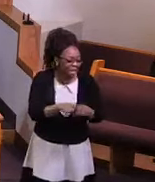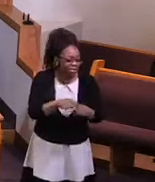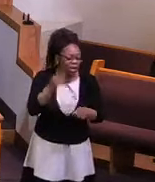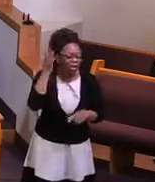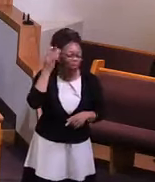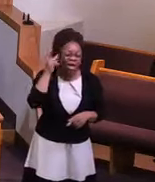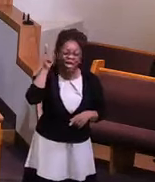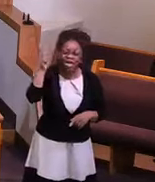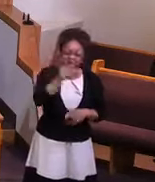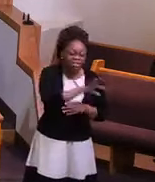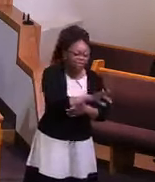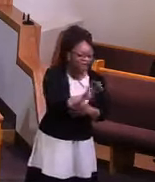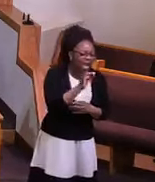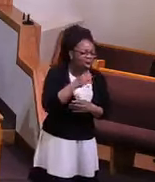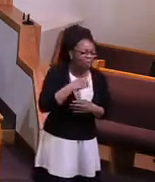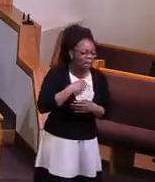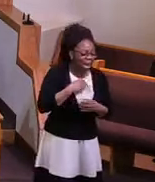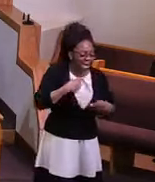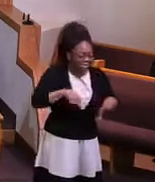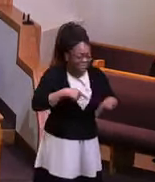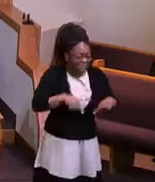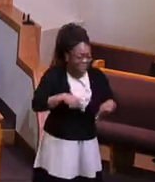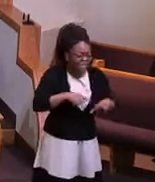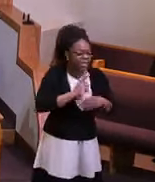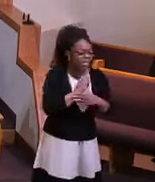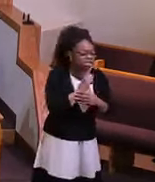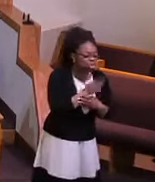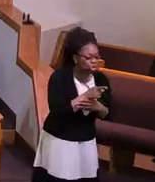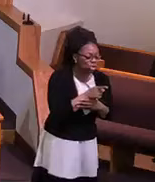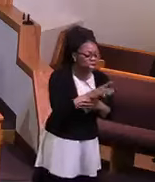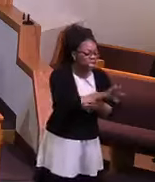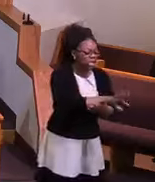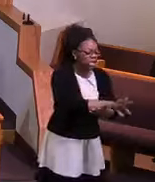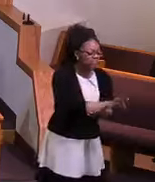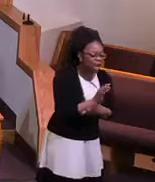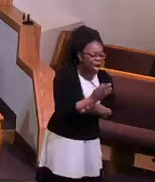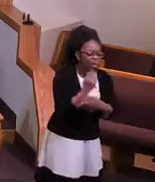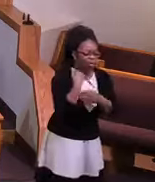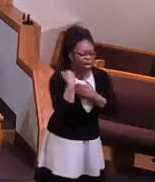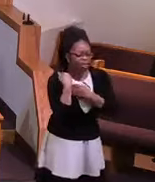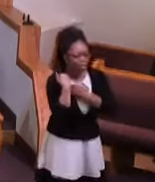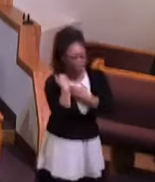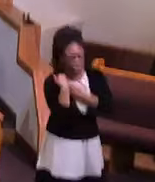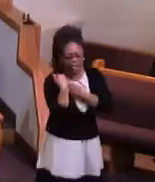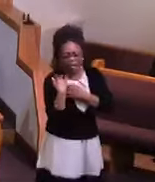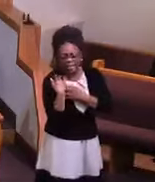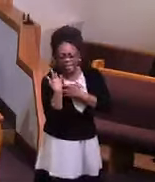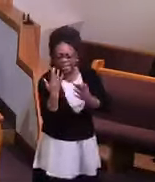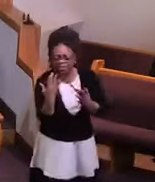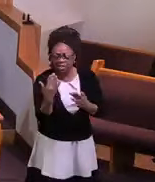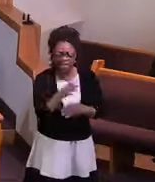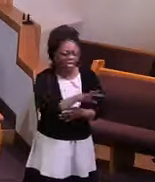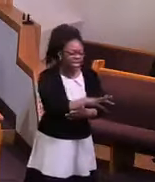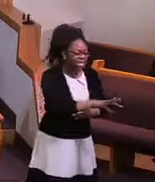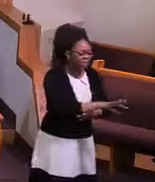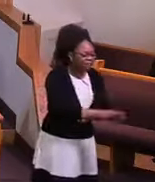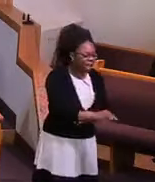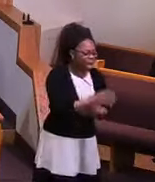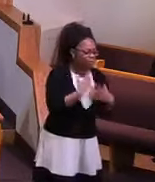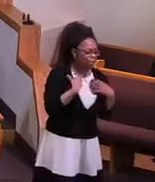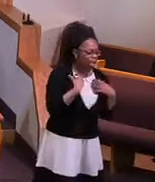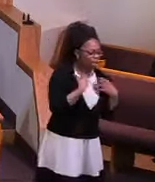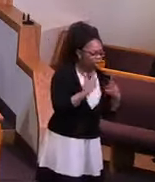anxiety and assured it. He found my burden and lifted it. He found my cure